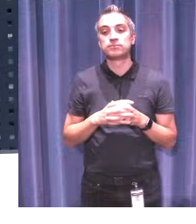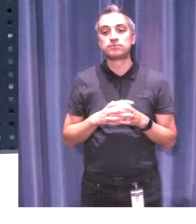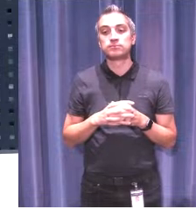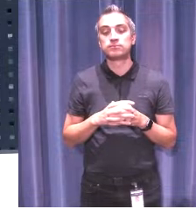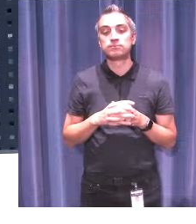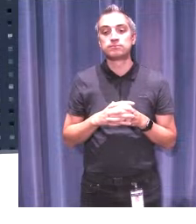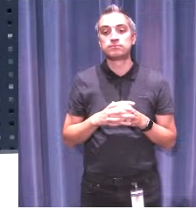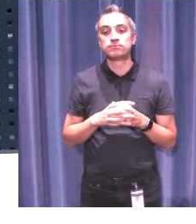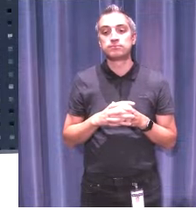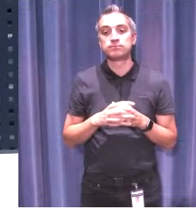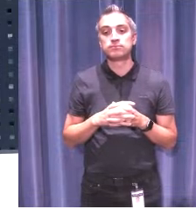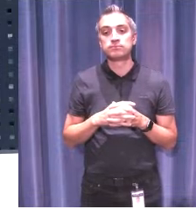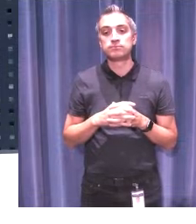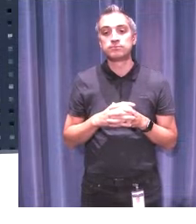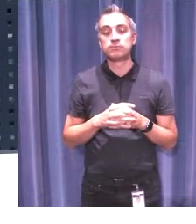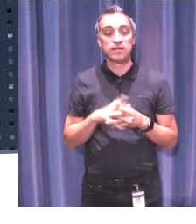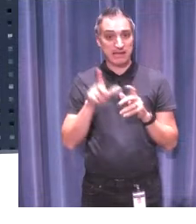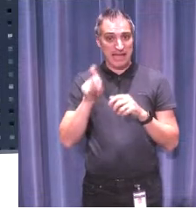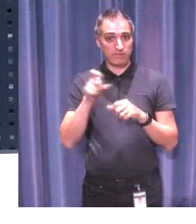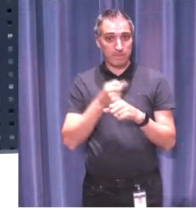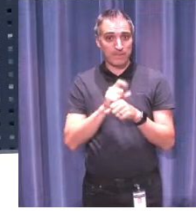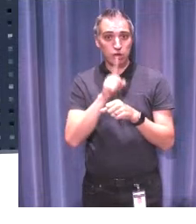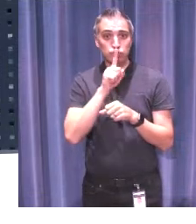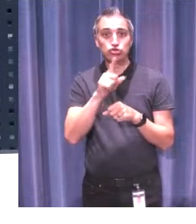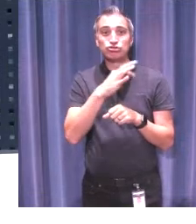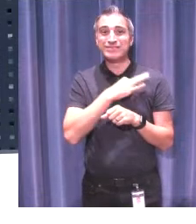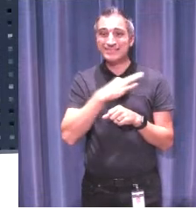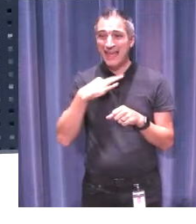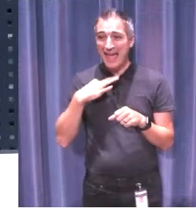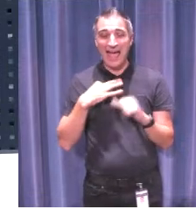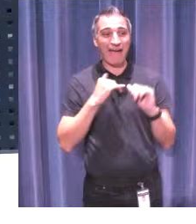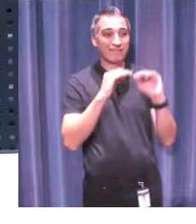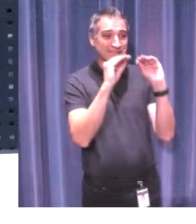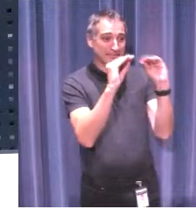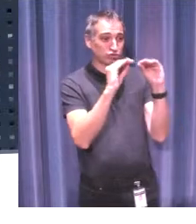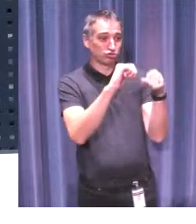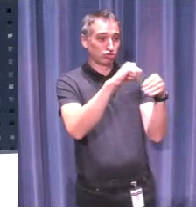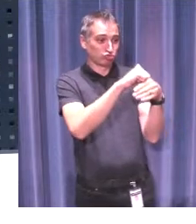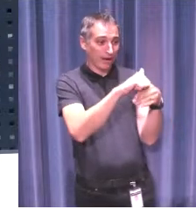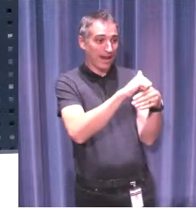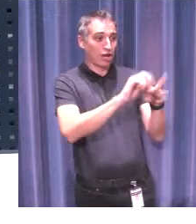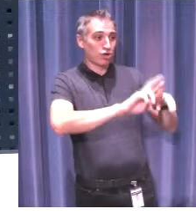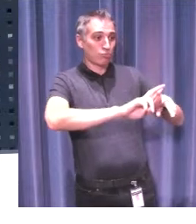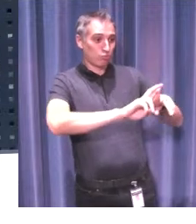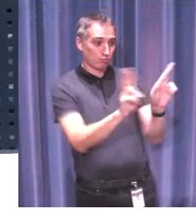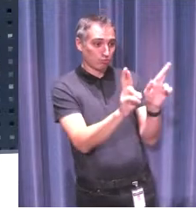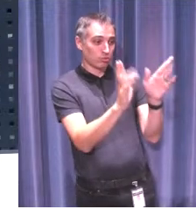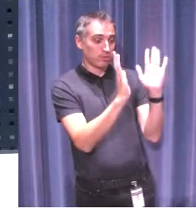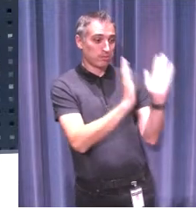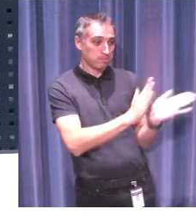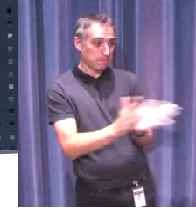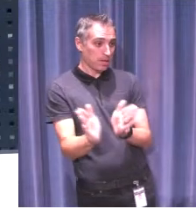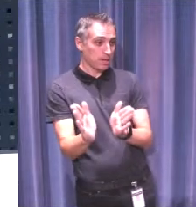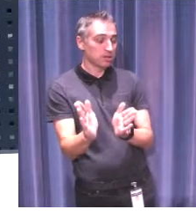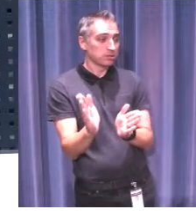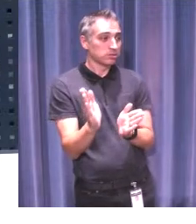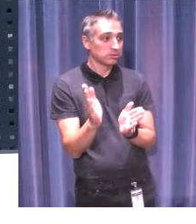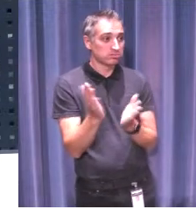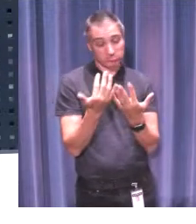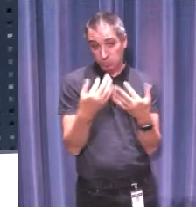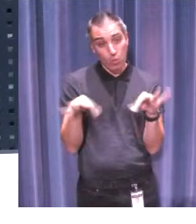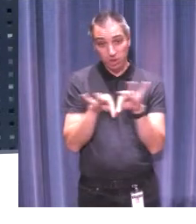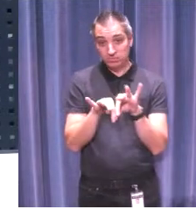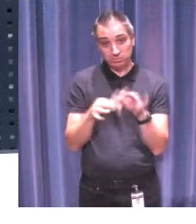you got to staff, trained, prepared. It's important.